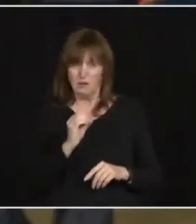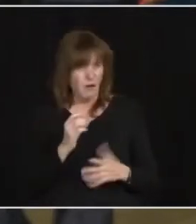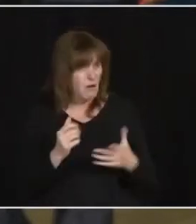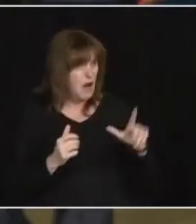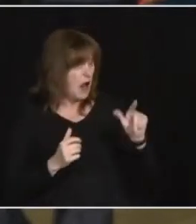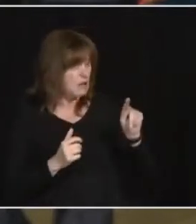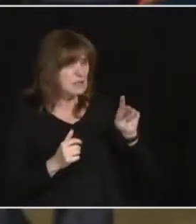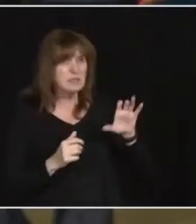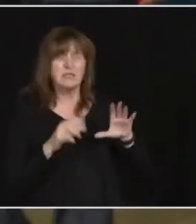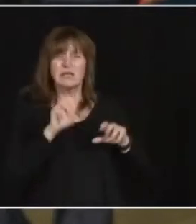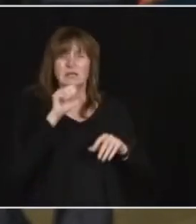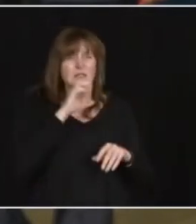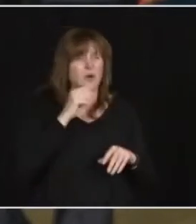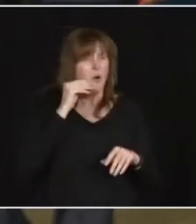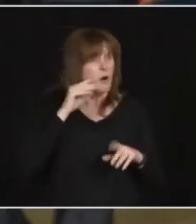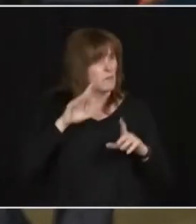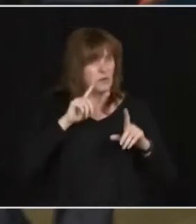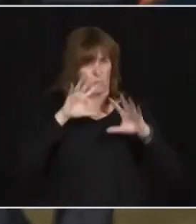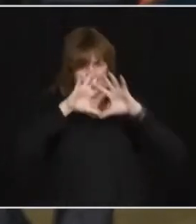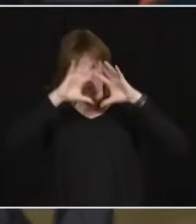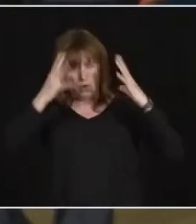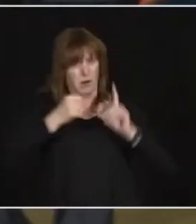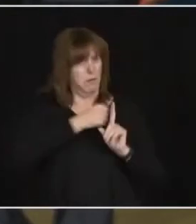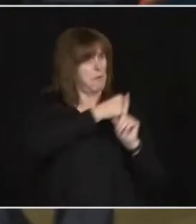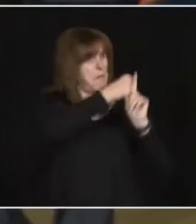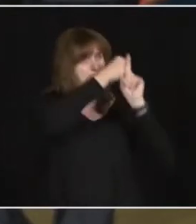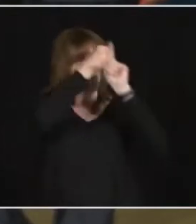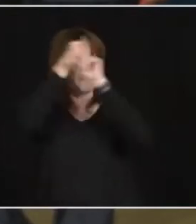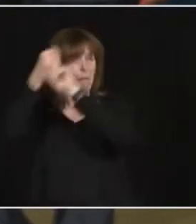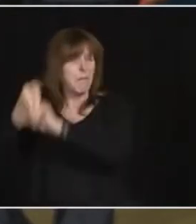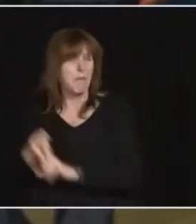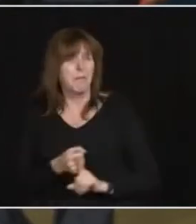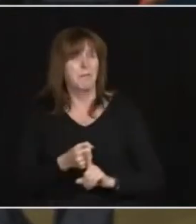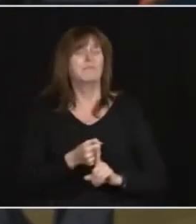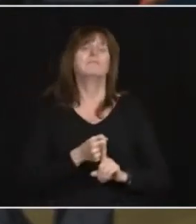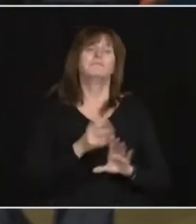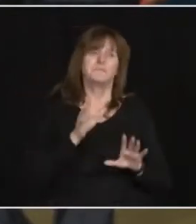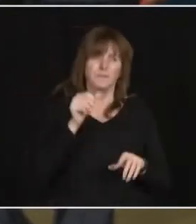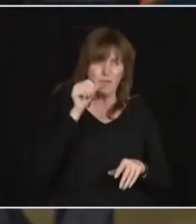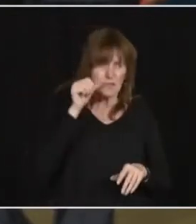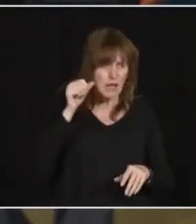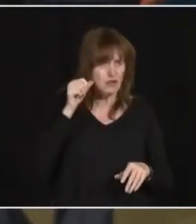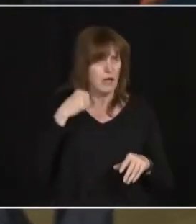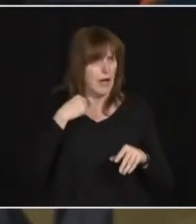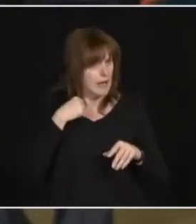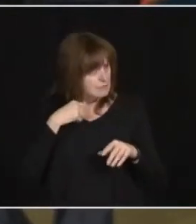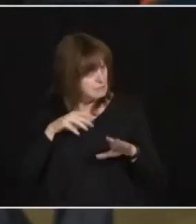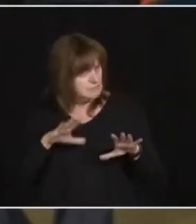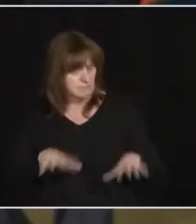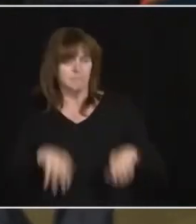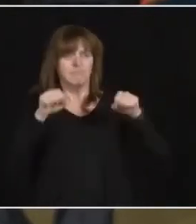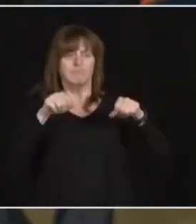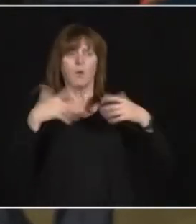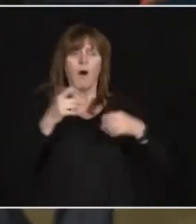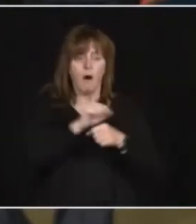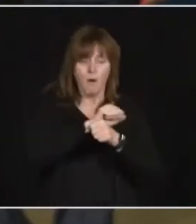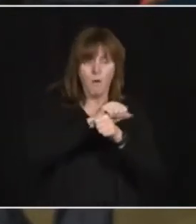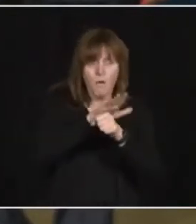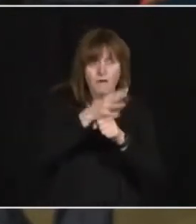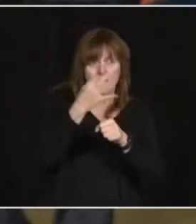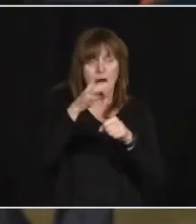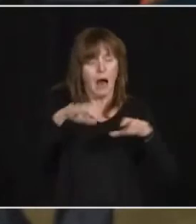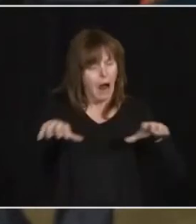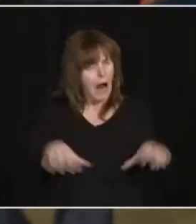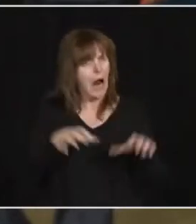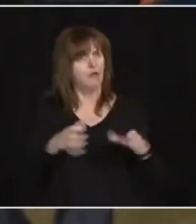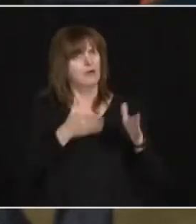And yesterday, we launched our COVID-19 action plan for protecting long-term care homes. And today,